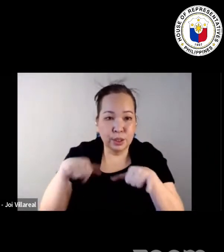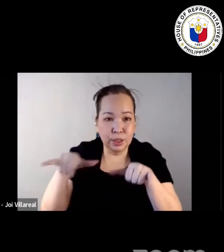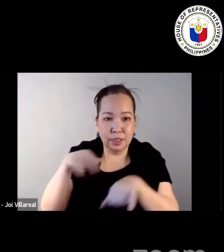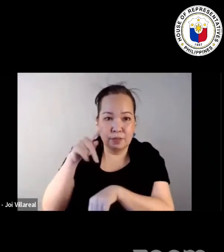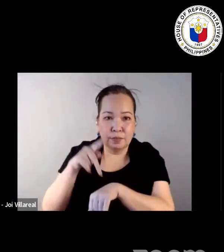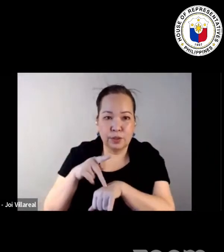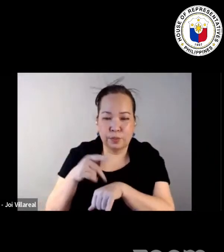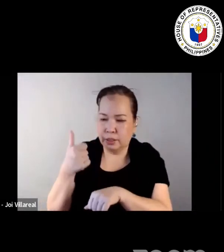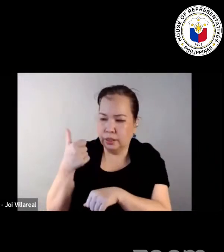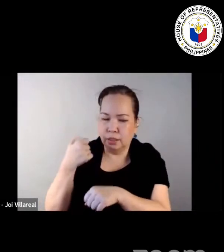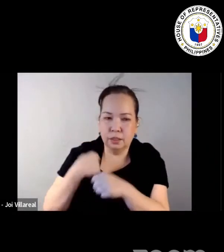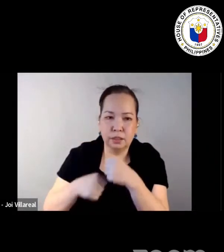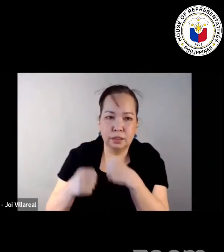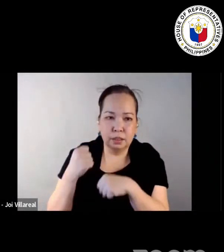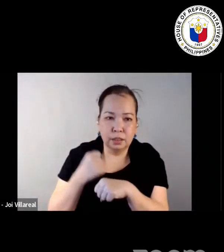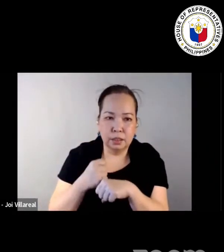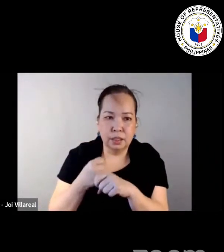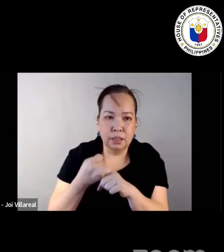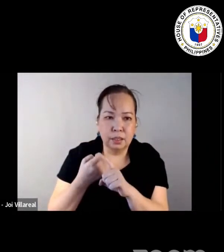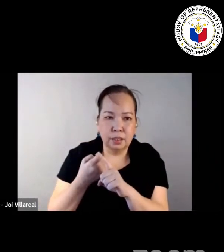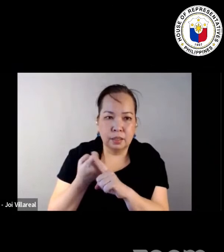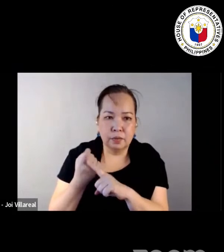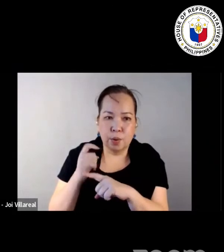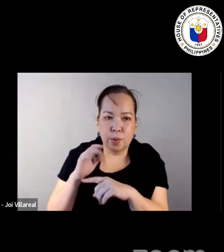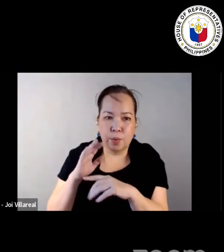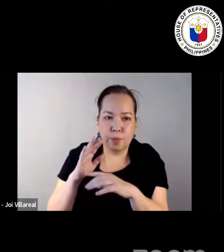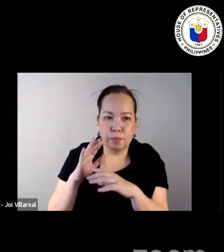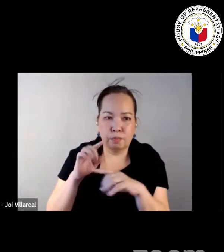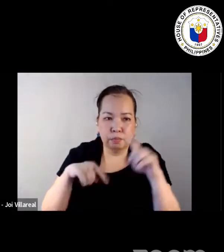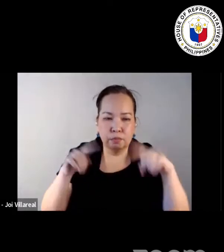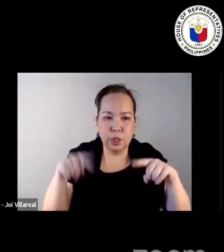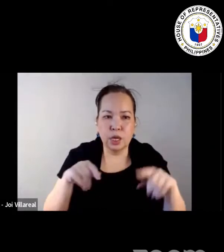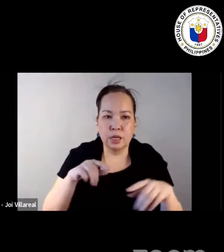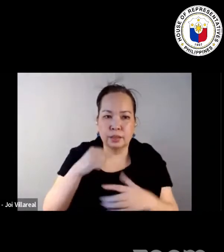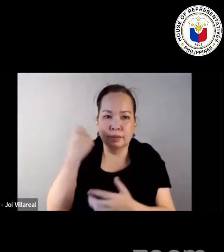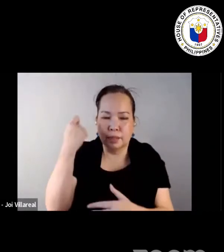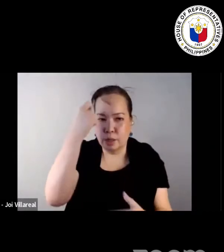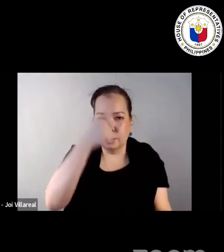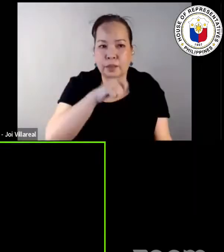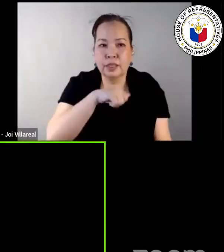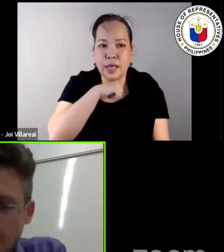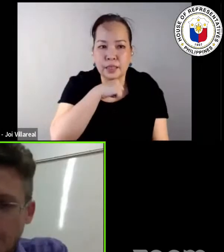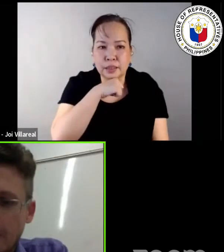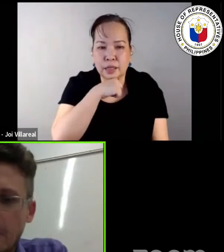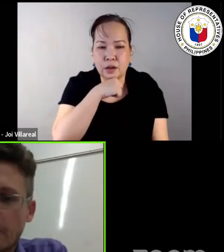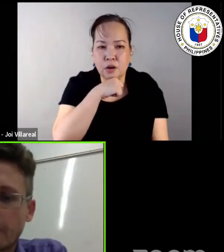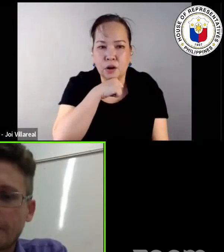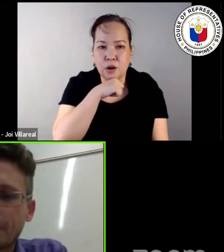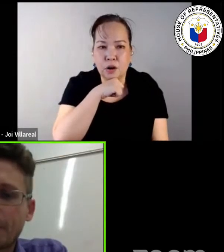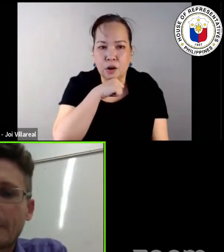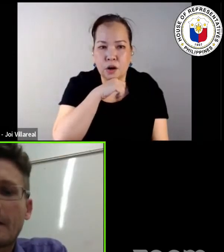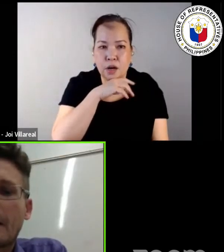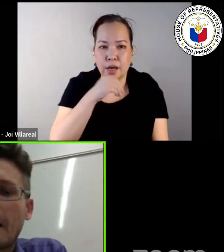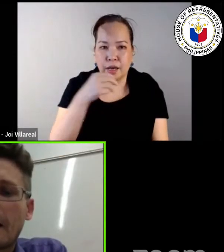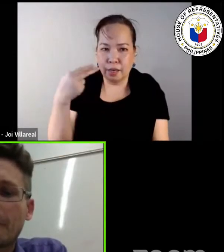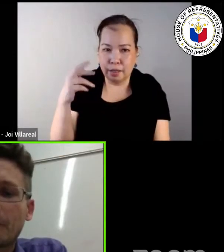years and from the Multilingual Philippines Network, graduate of Ateneo de Manila University, as well as